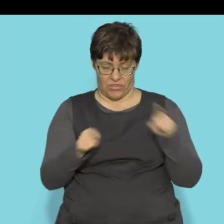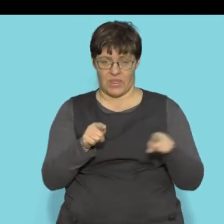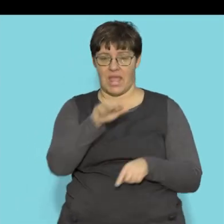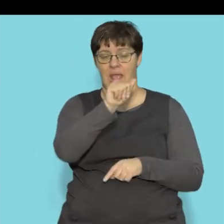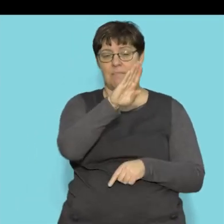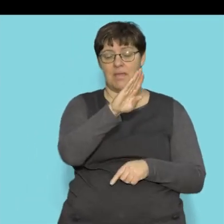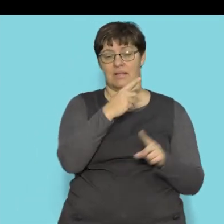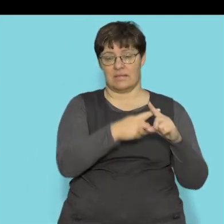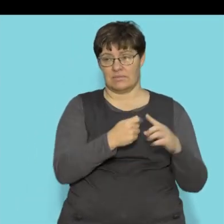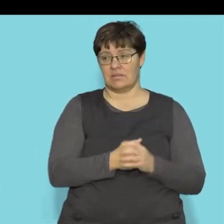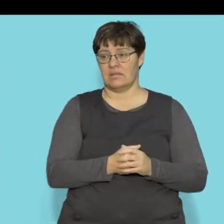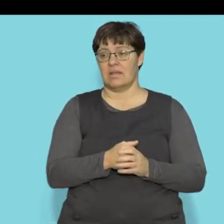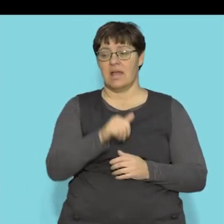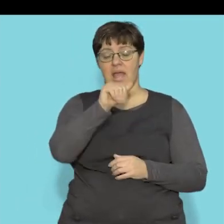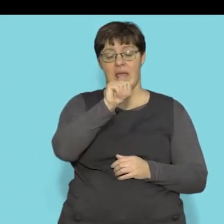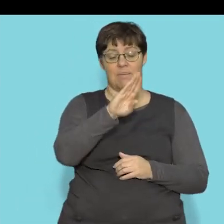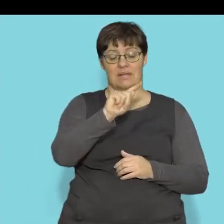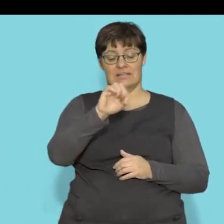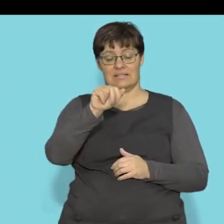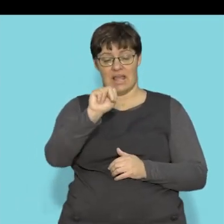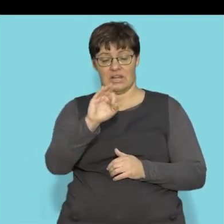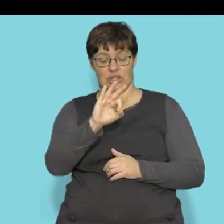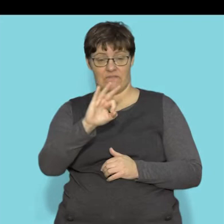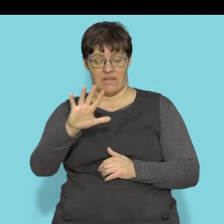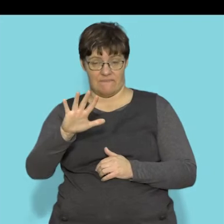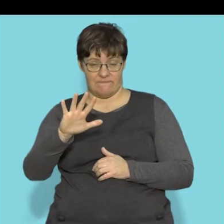by AB. So I'm going to have AB tan